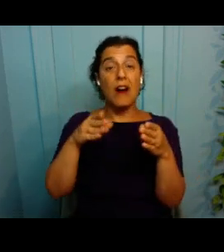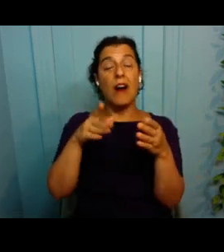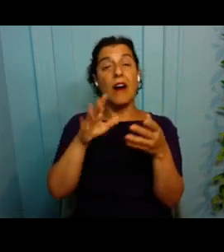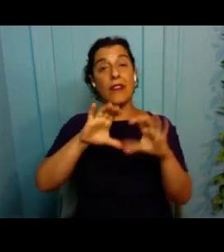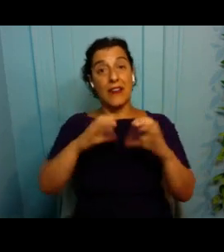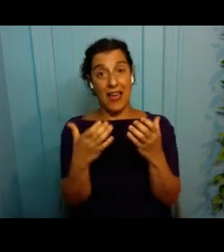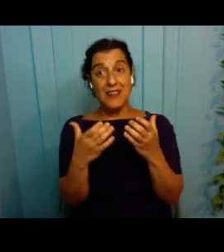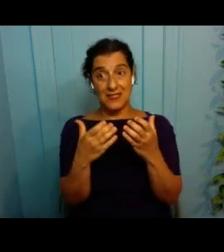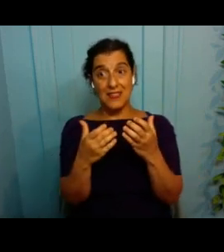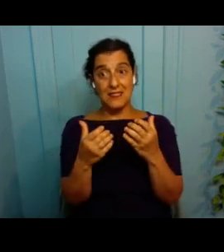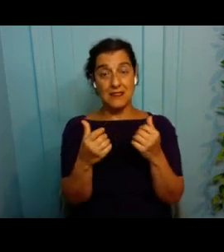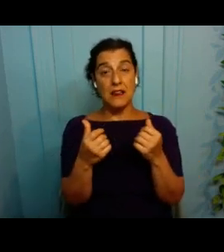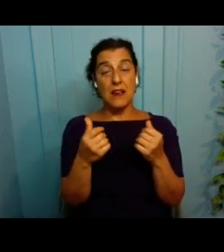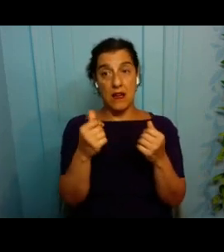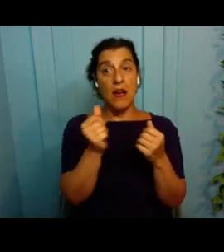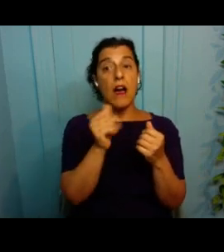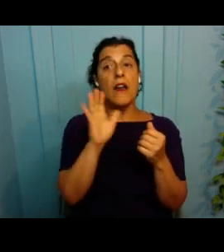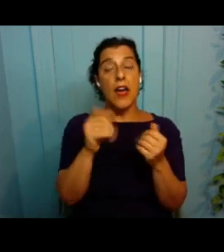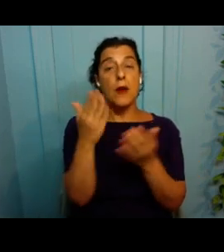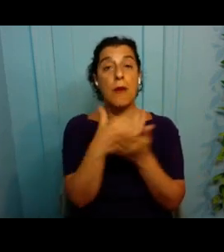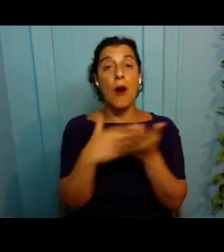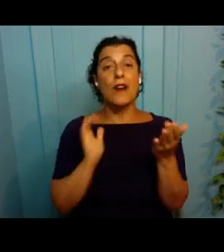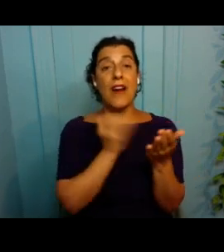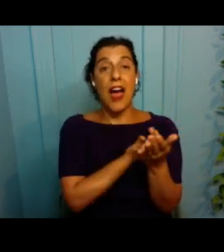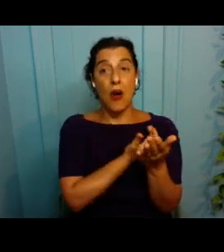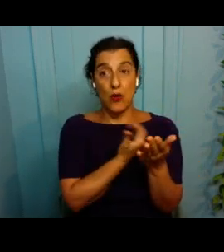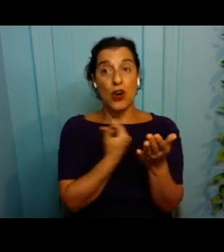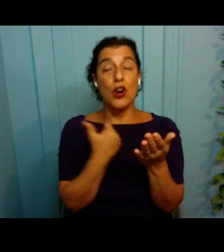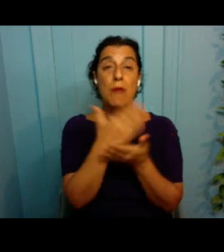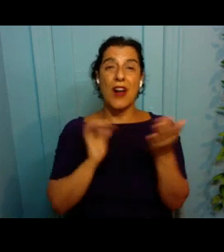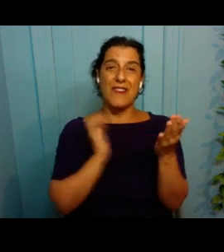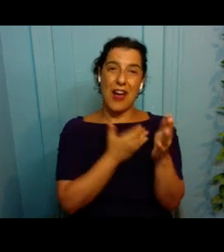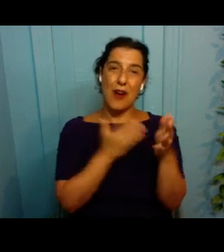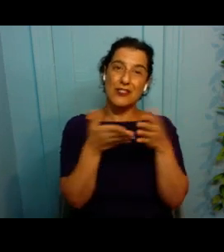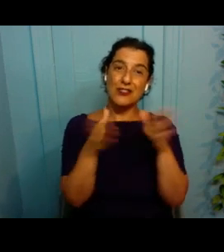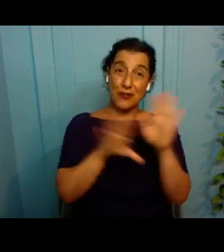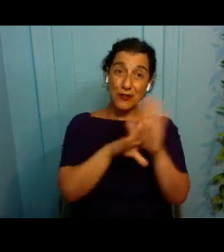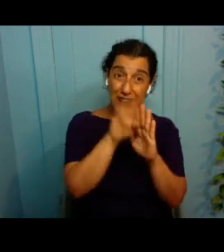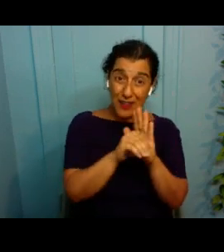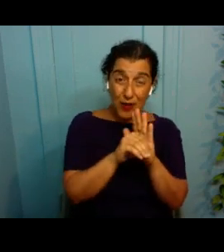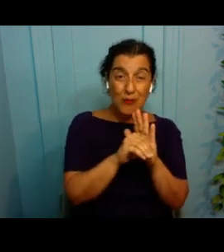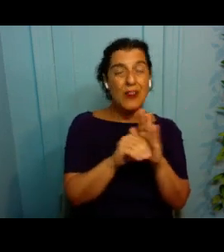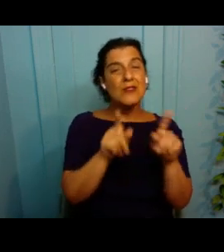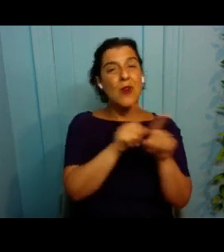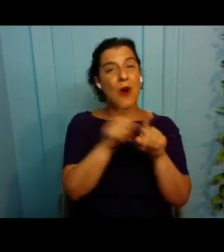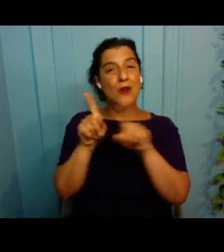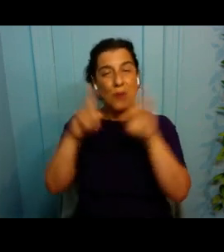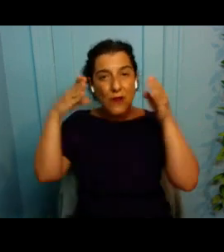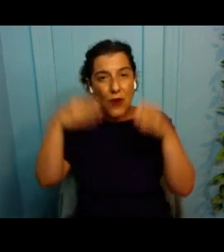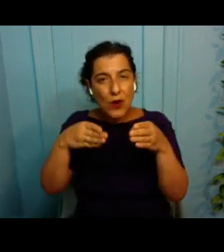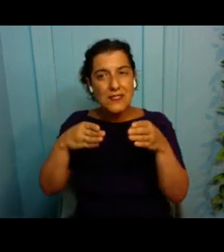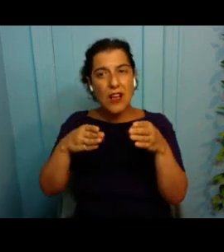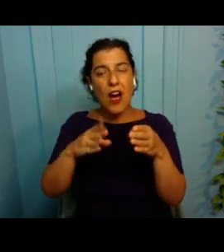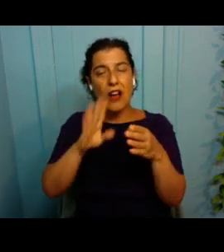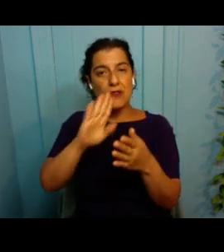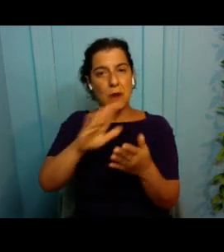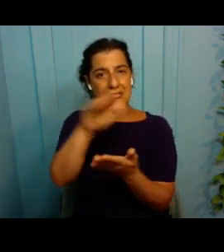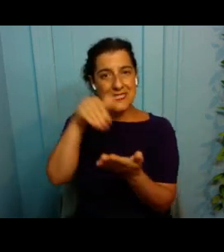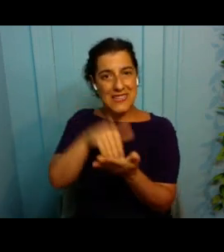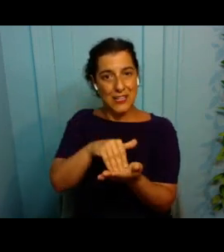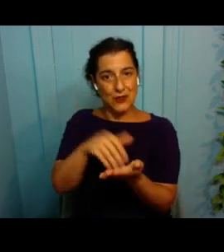are part of our general curricula. to focusing on and centering racial